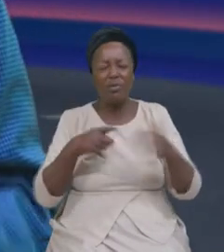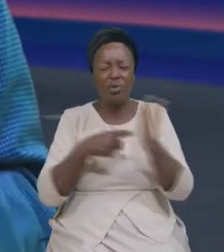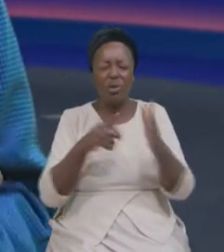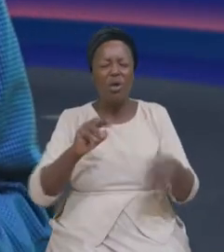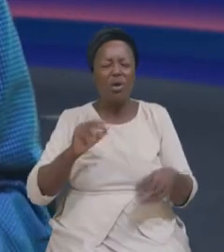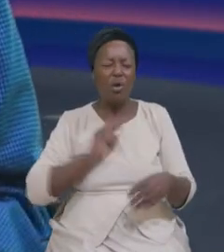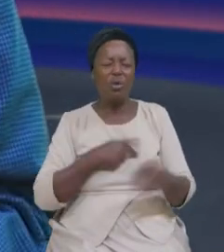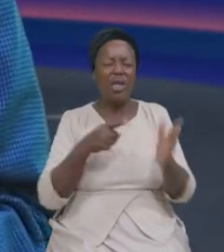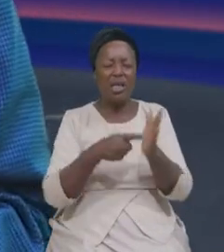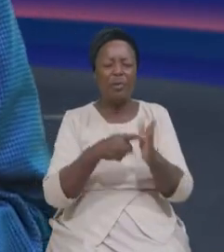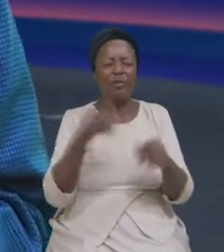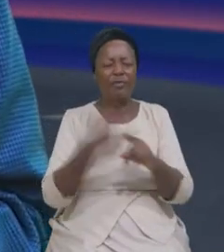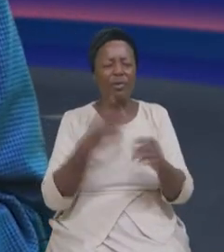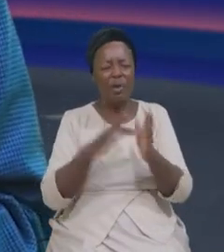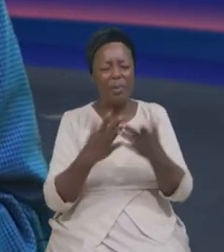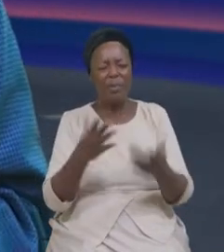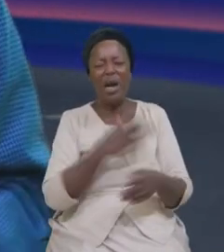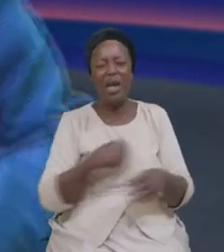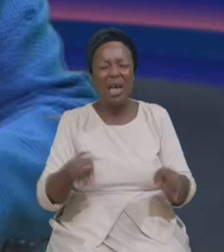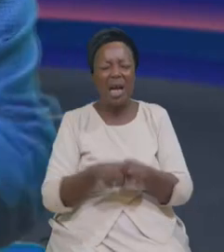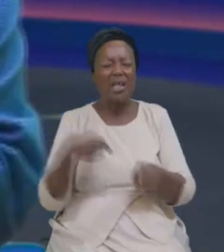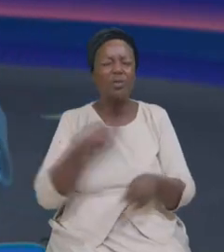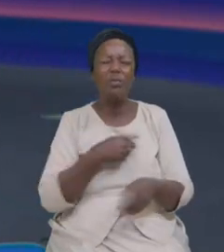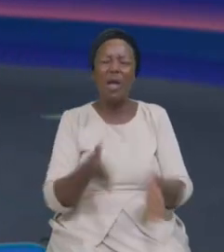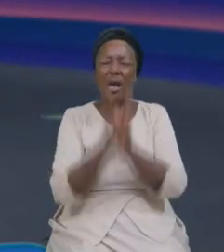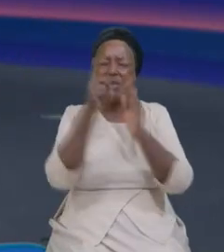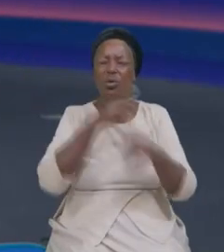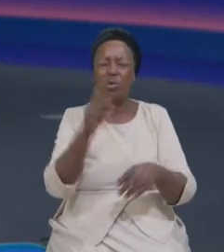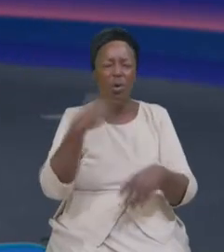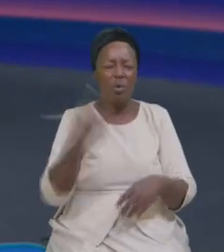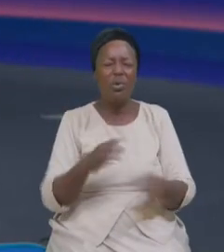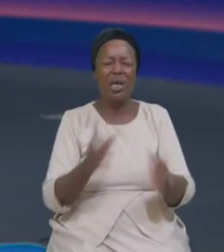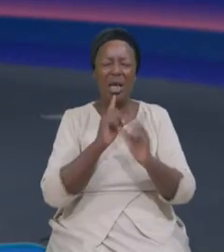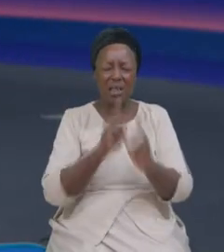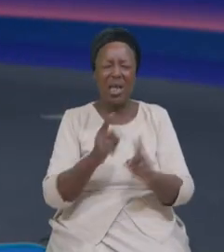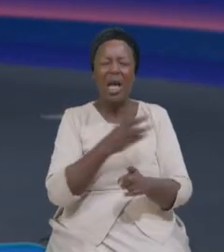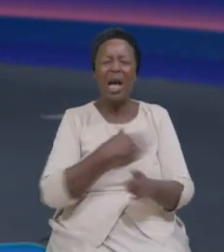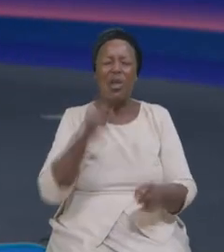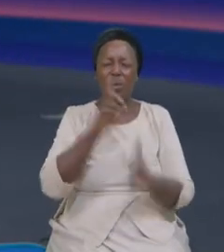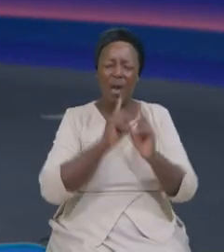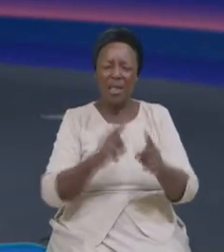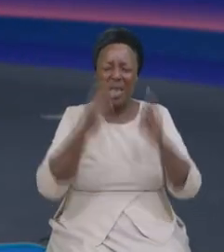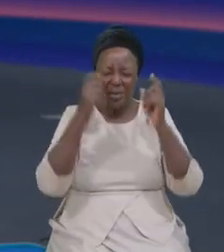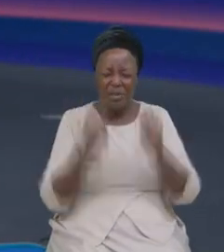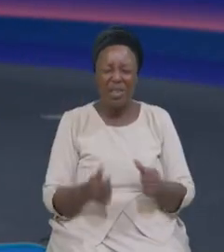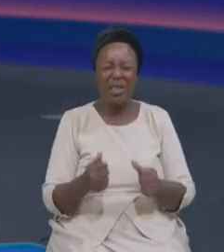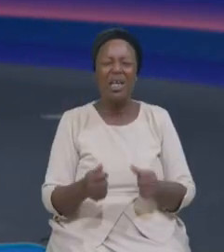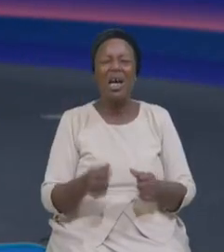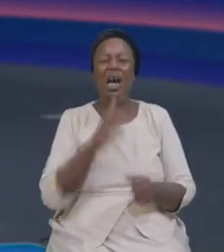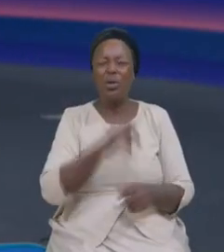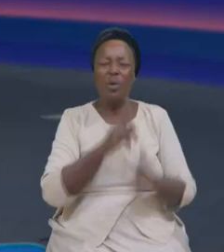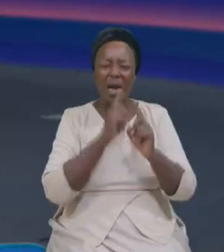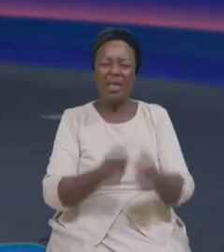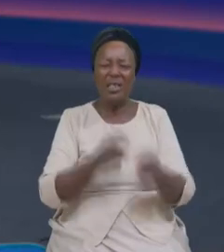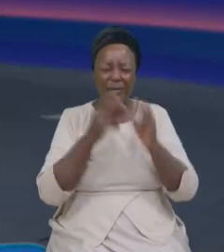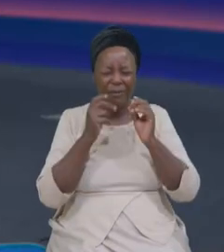as we ask you, you always answer, and you answer immediately, you answer speedily,